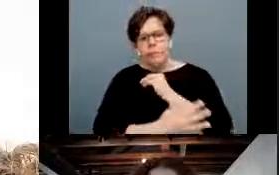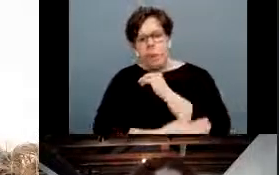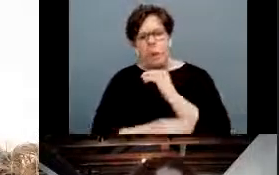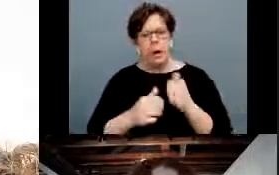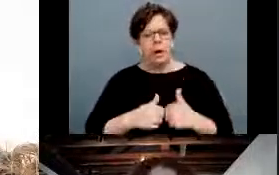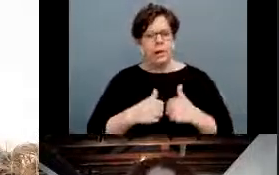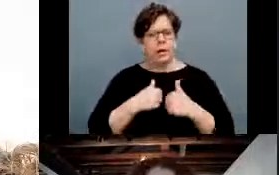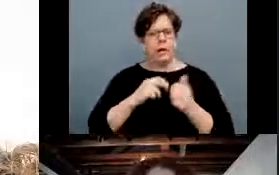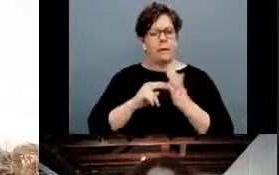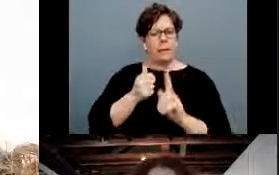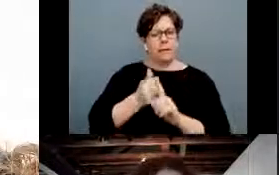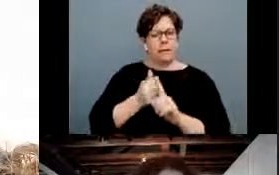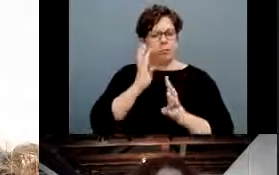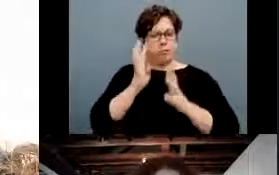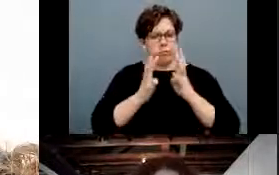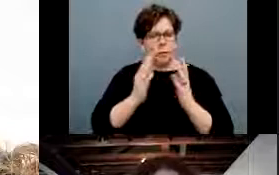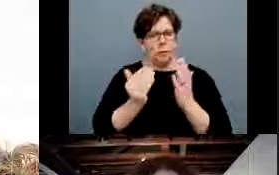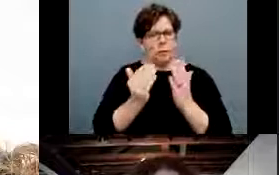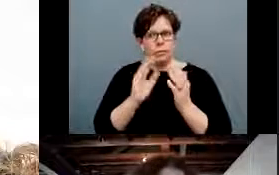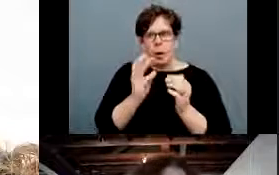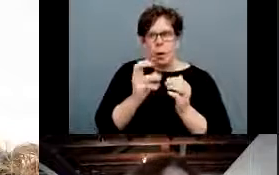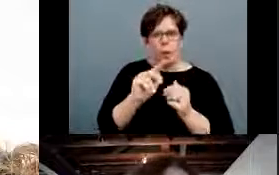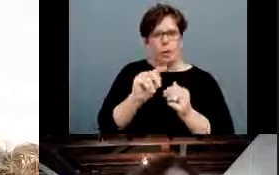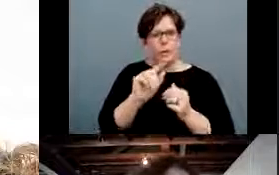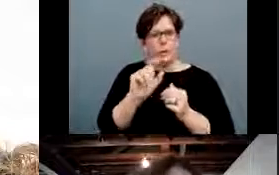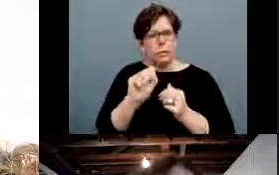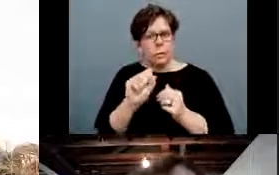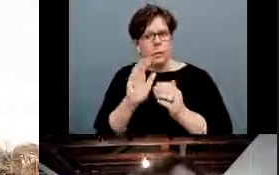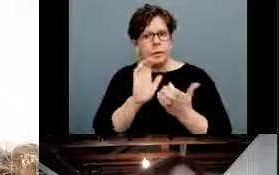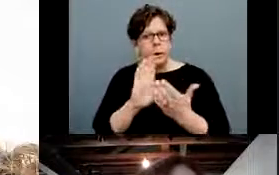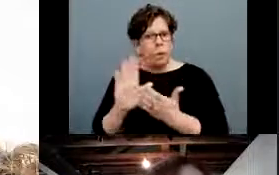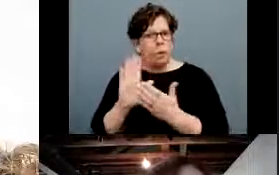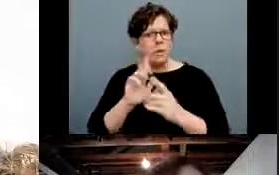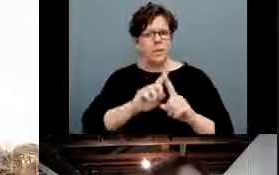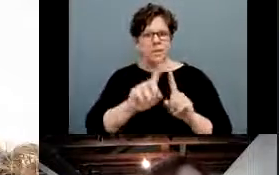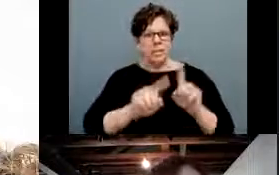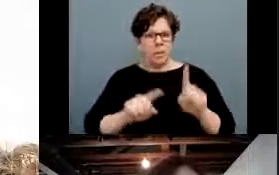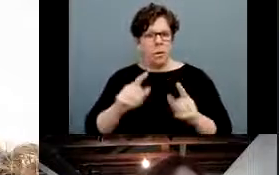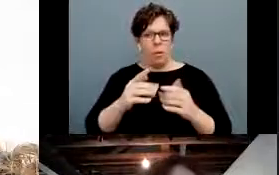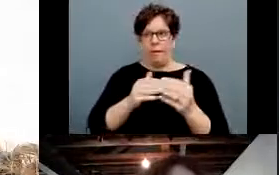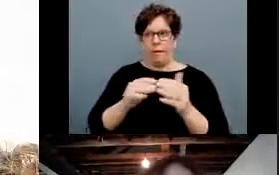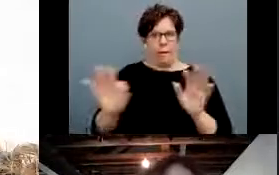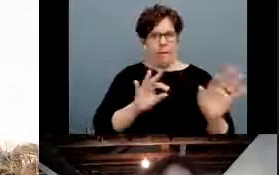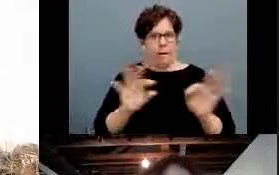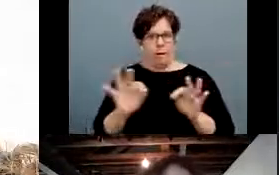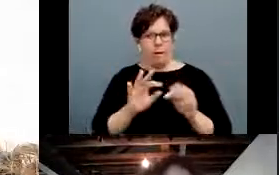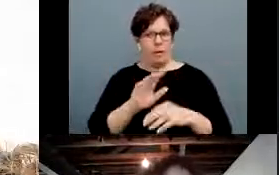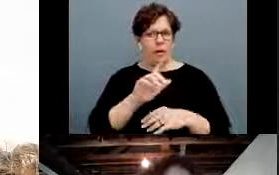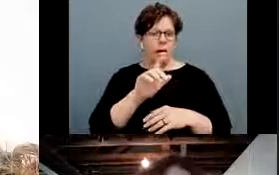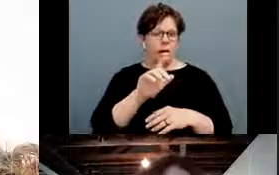his own tools and techniques using whatever he had at hand, such as what we're looking at here, laundry bluing,